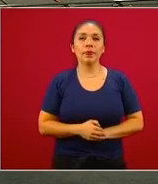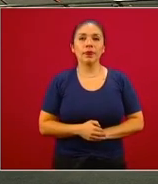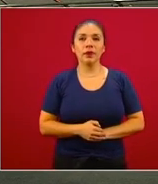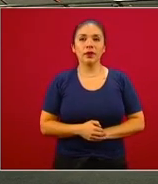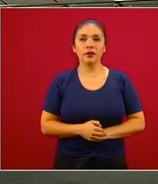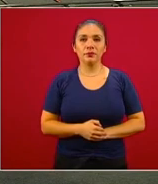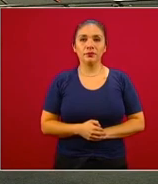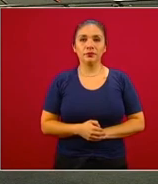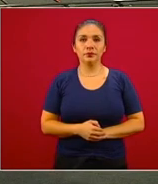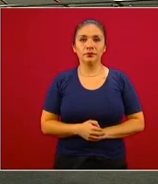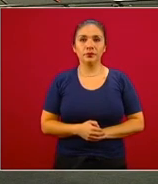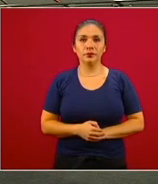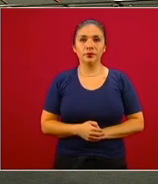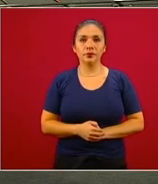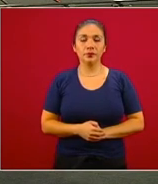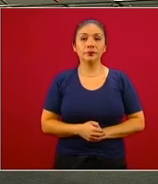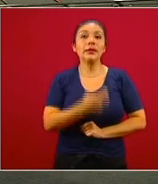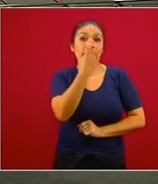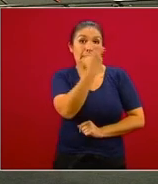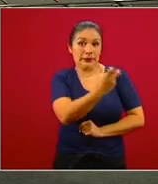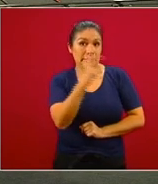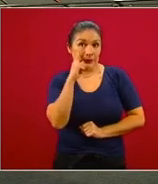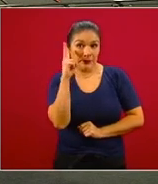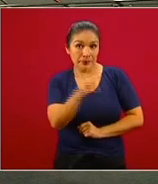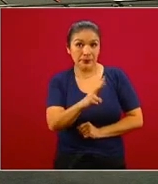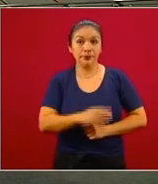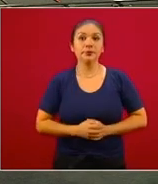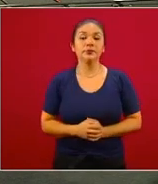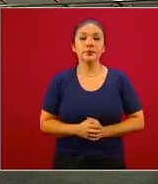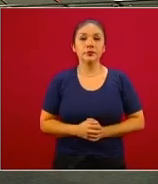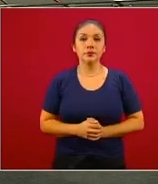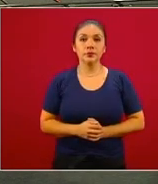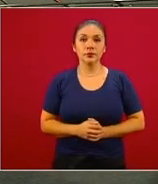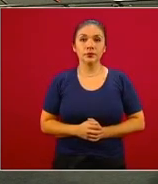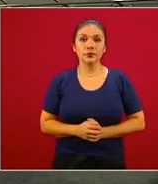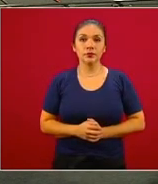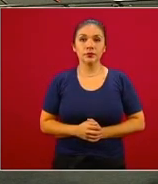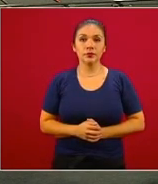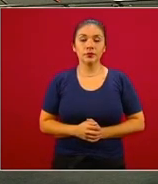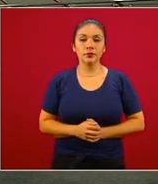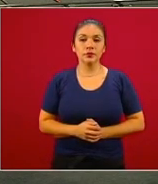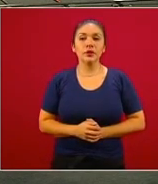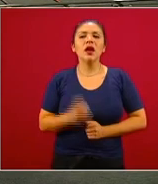of pandemic behavior and of pandemic control.